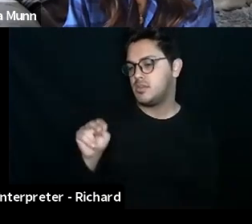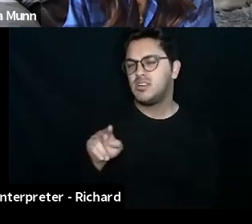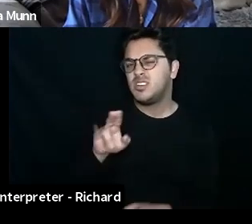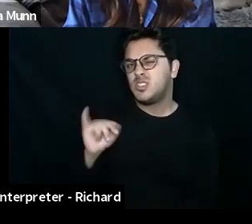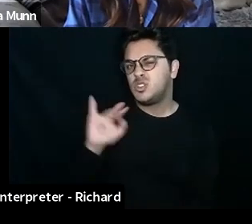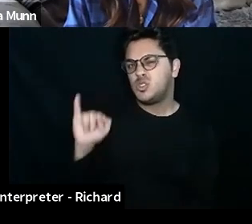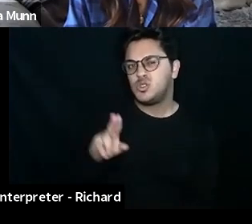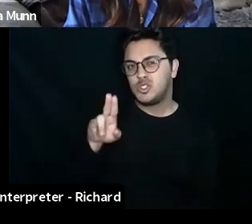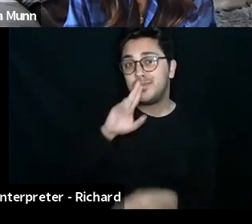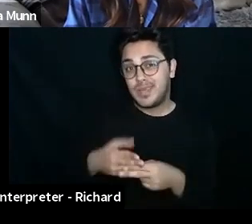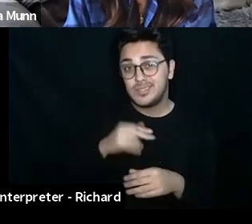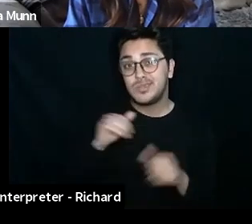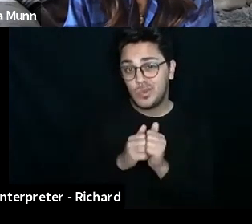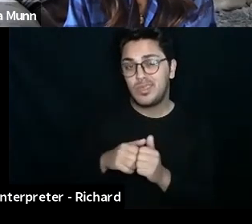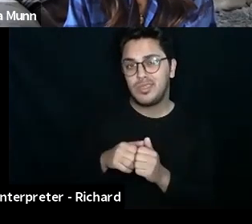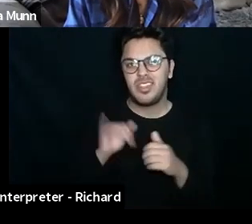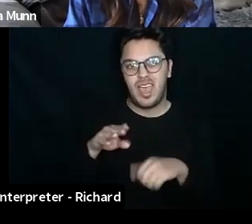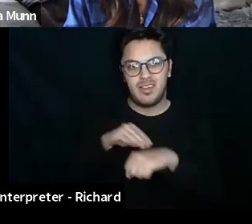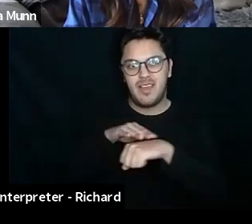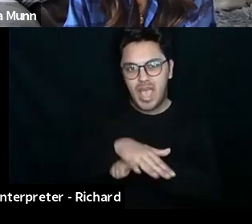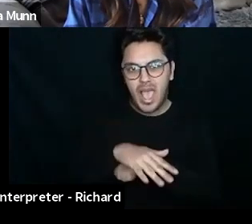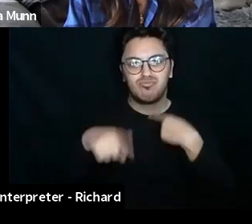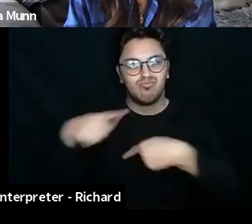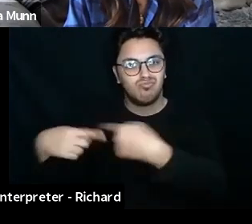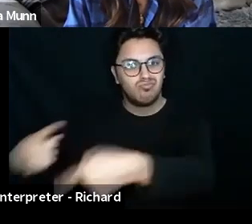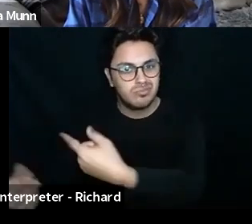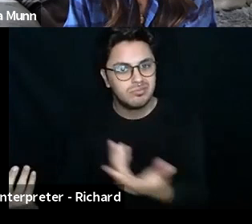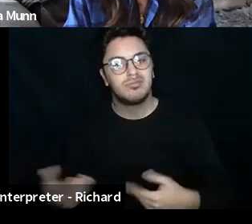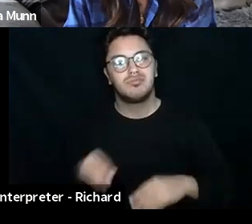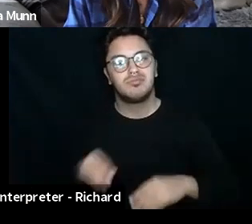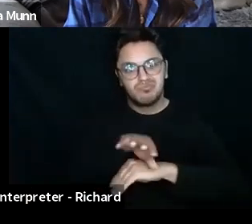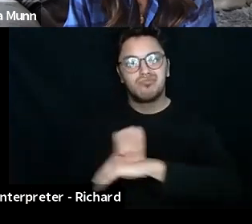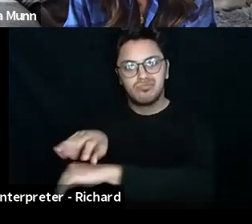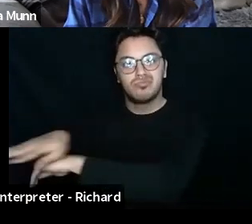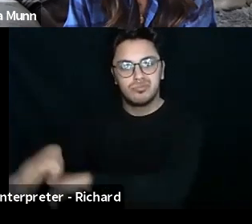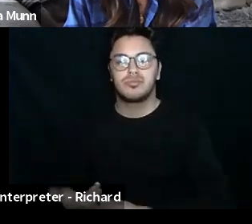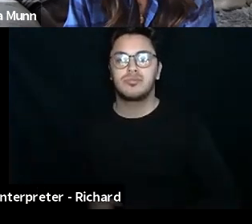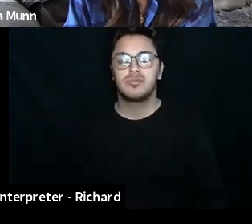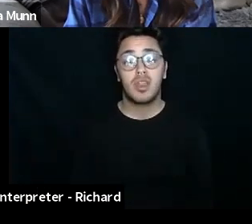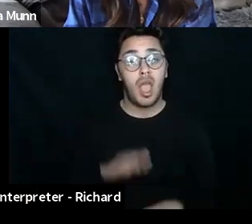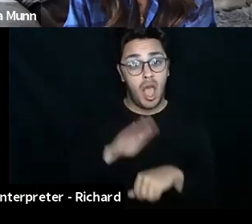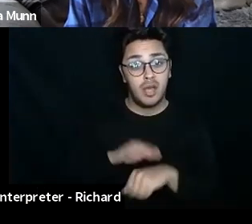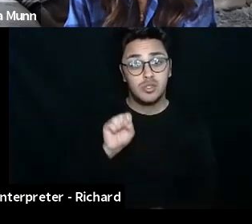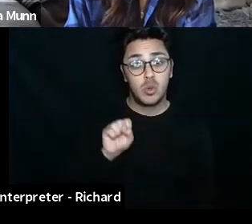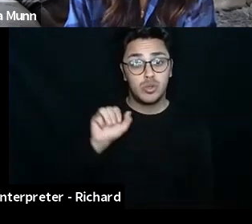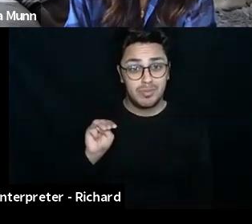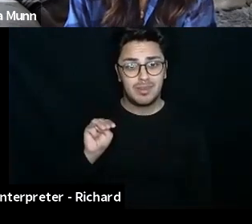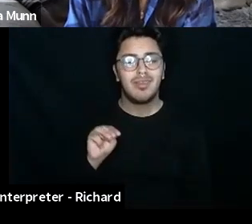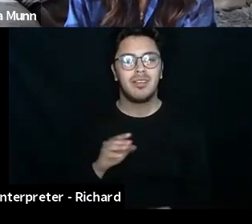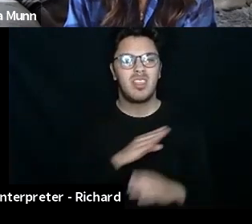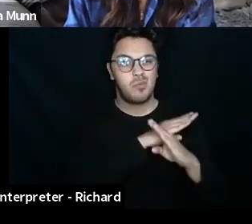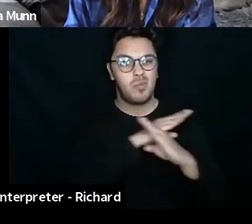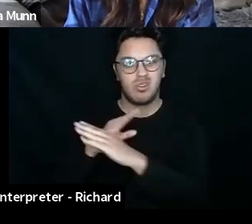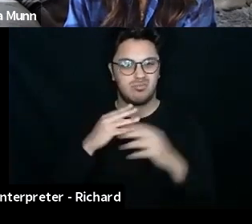the snowball effect that my colleague Sifan Kim in New York City is dealing with, is that on social media, the barriers are broken down because